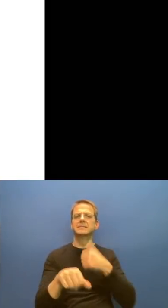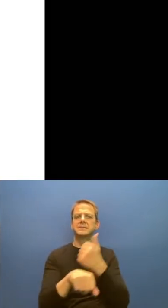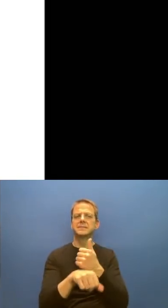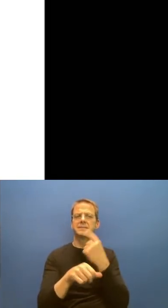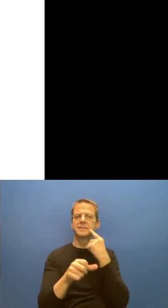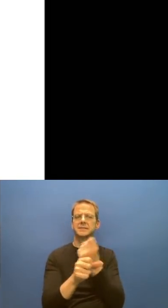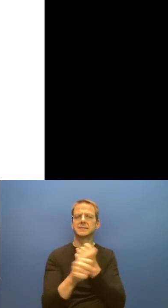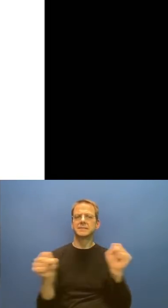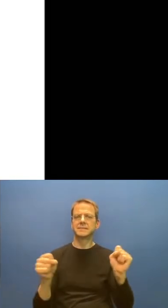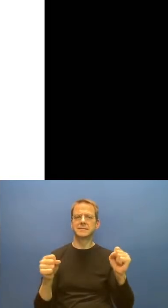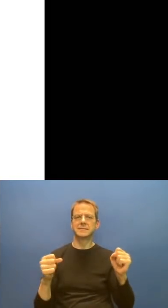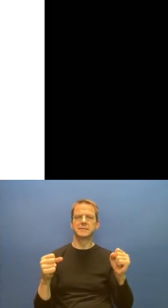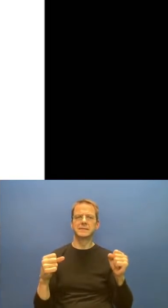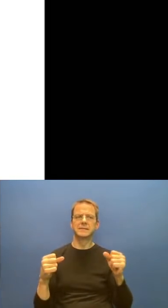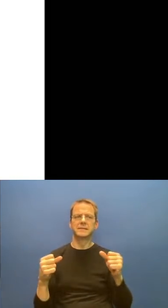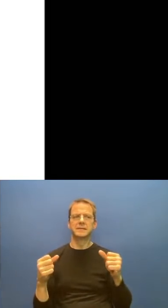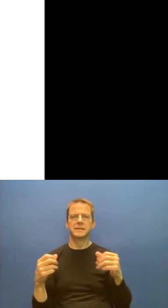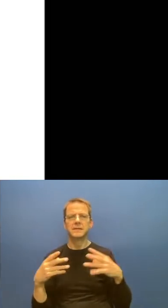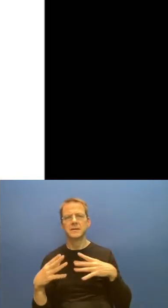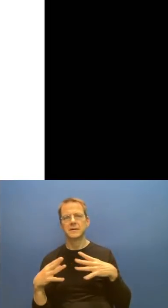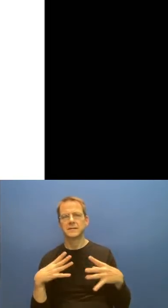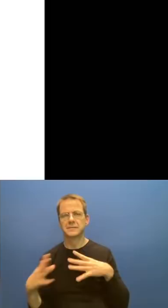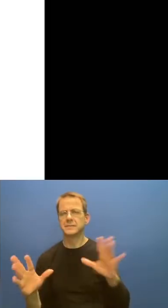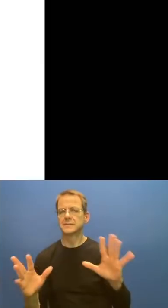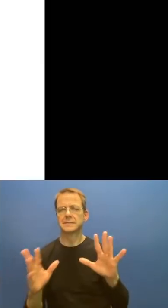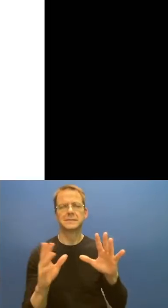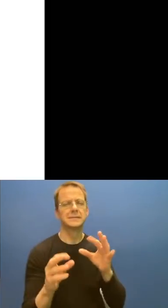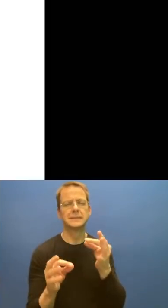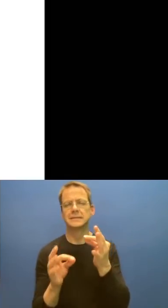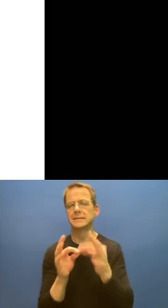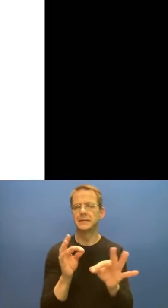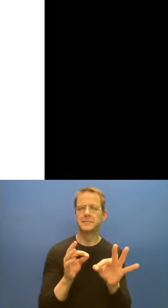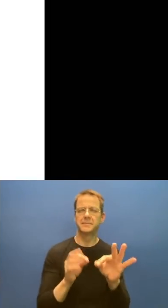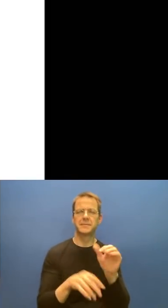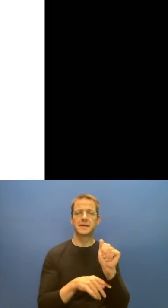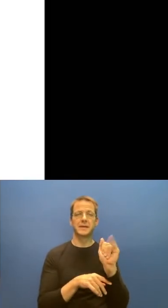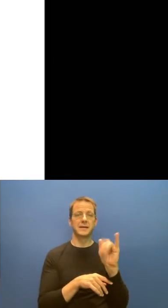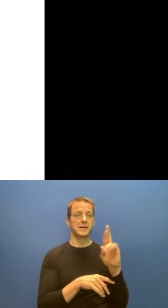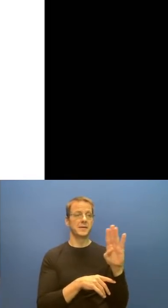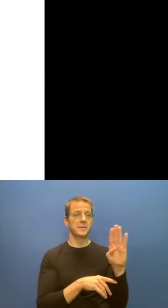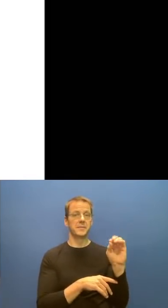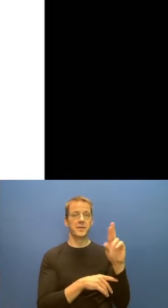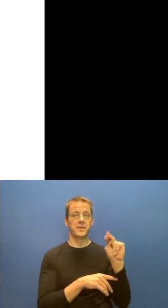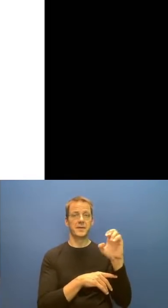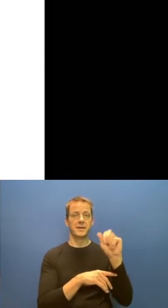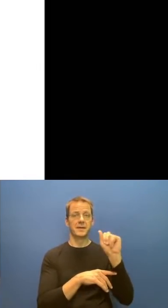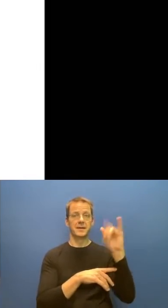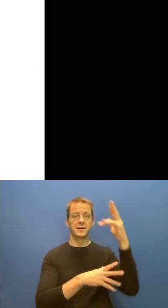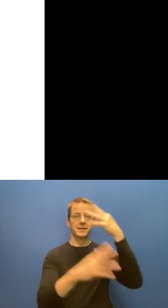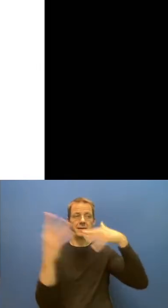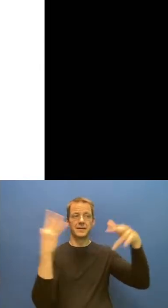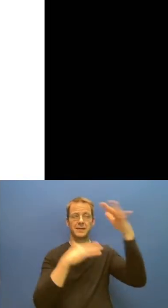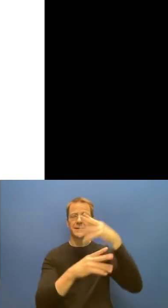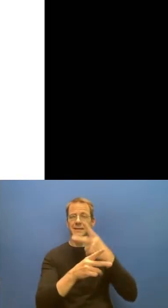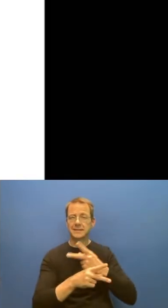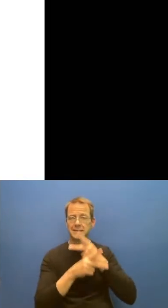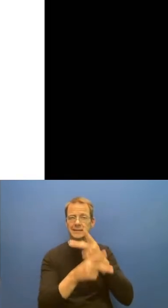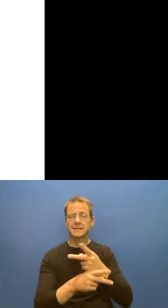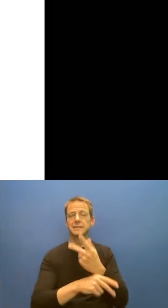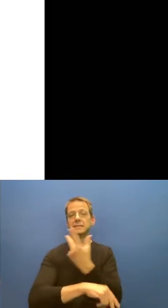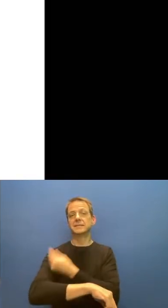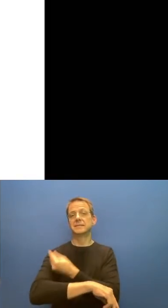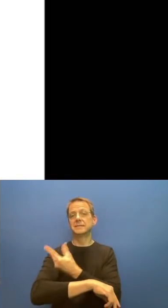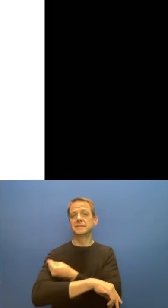rapid tests. So we know that COVID is airborne, so we can ventilate, we can use CO2 monitor to assess